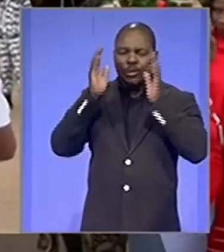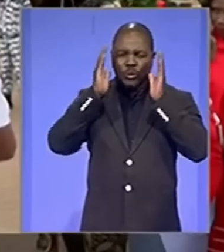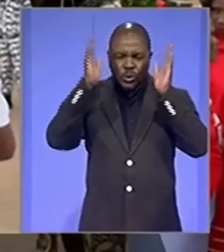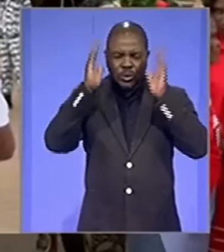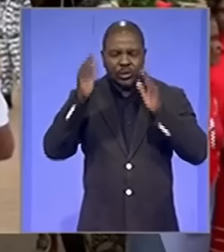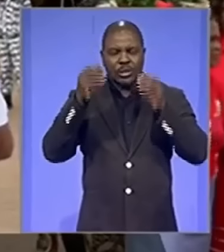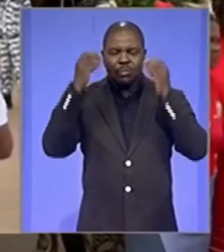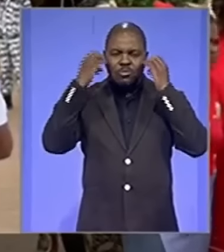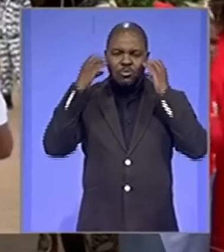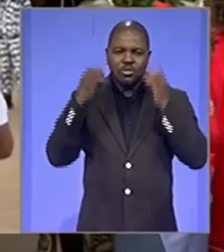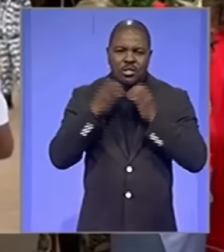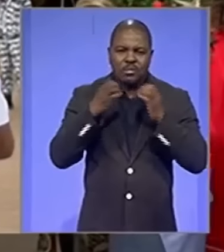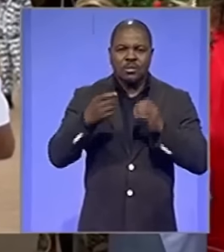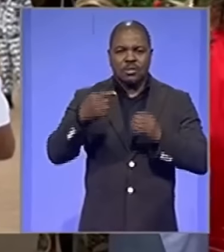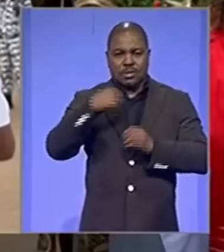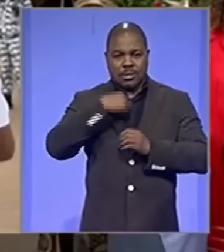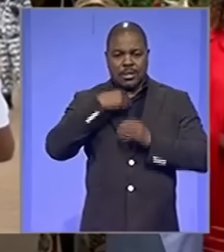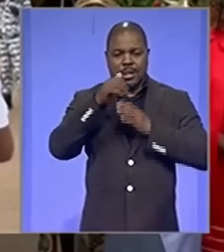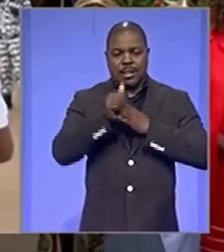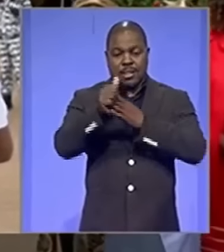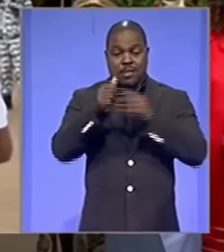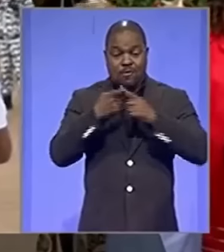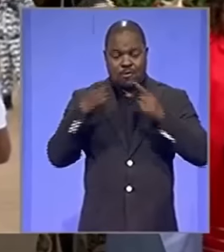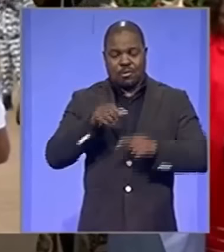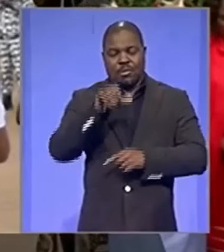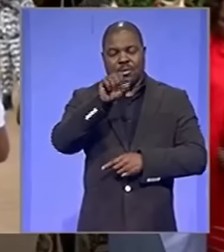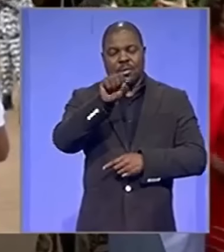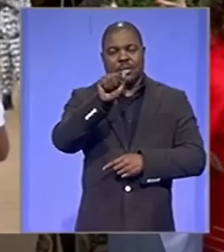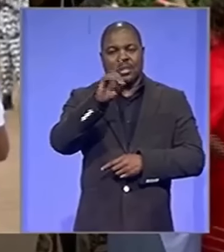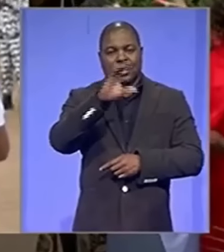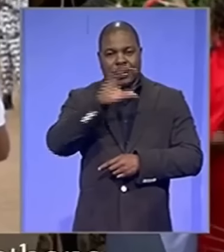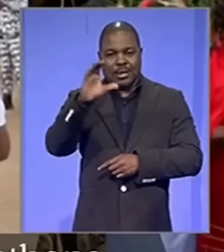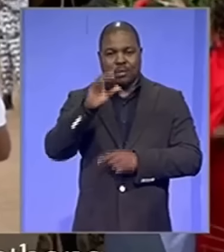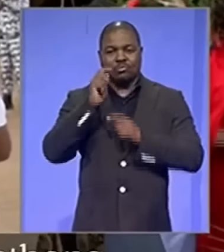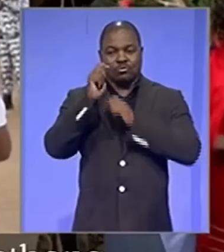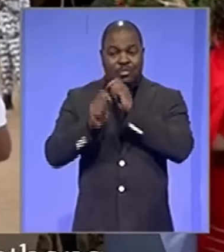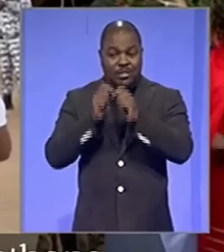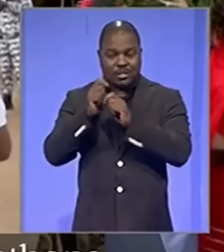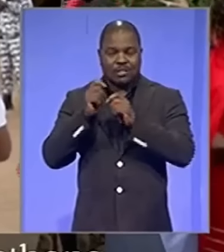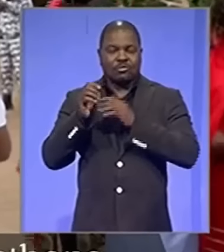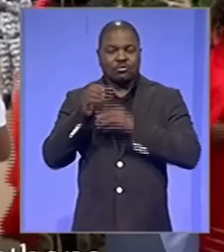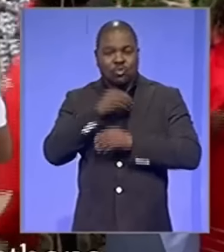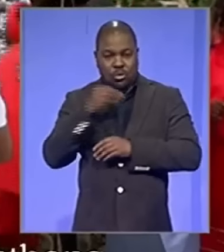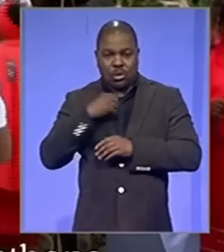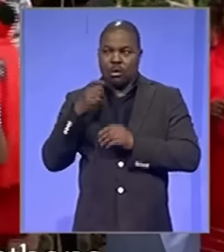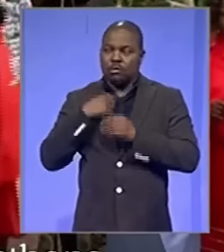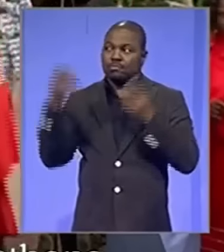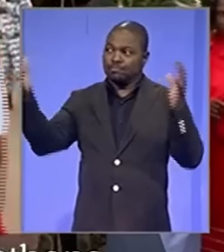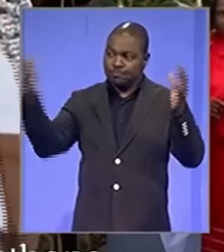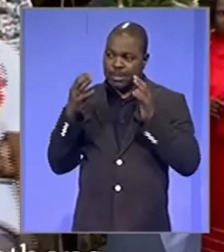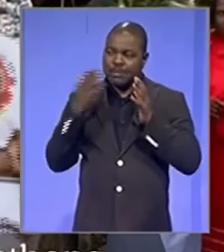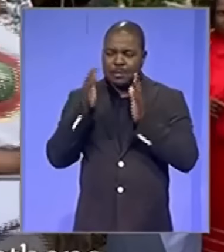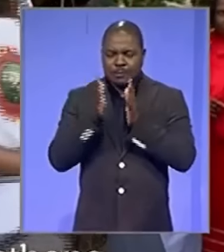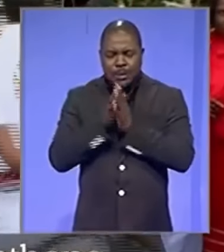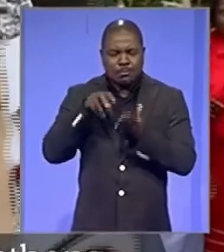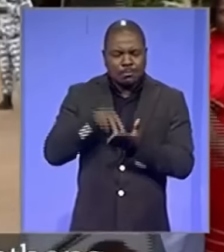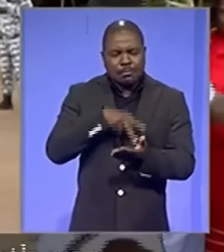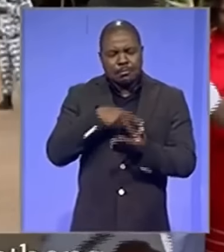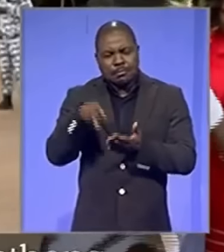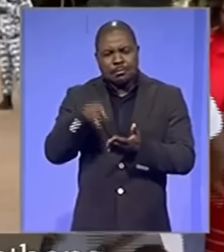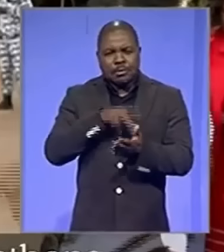Mozambique jalo ka ke le moetapele wa mangaka ya mokgatlho wa SADC. Ba tlile mo ralala re bina, ralala re kgopela badimo, ralala re